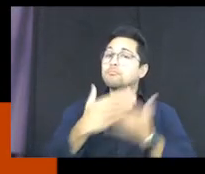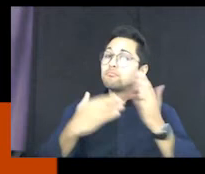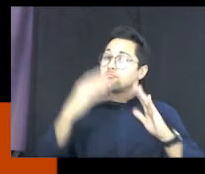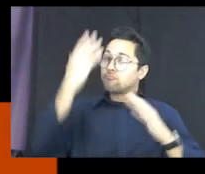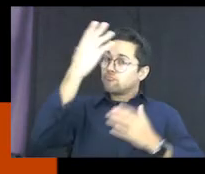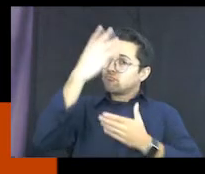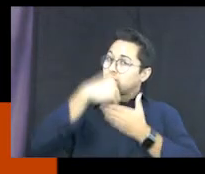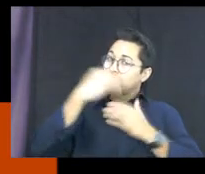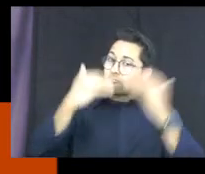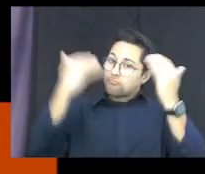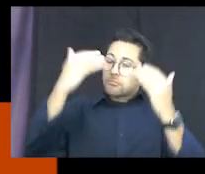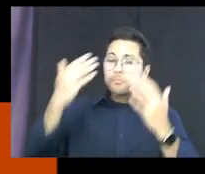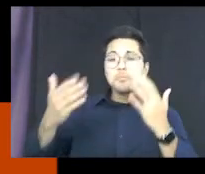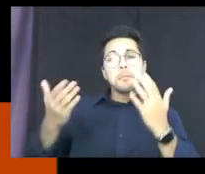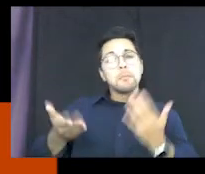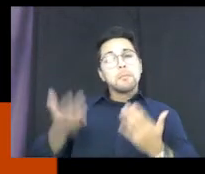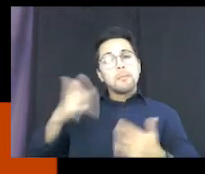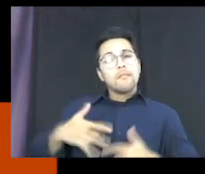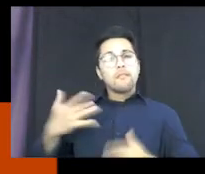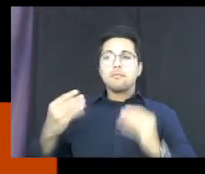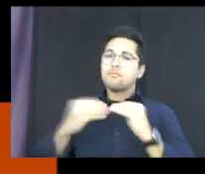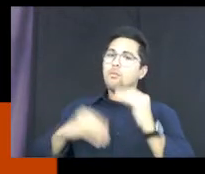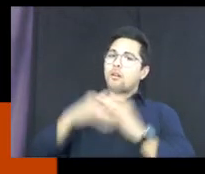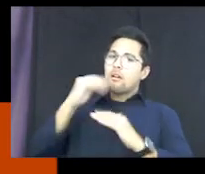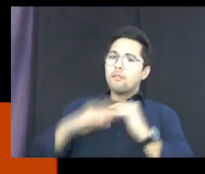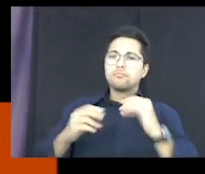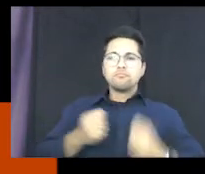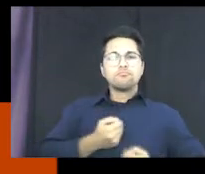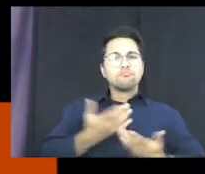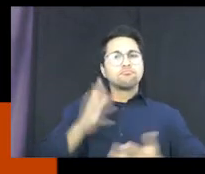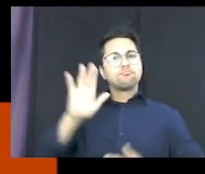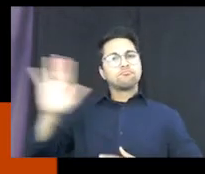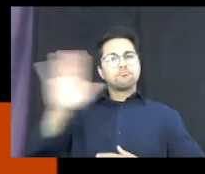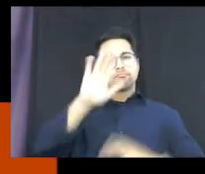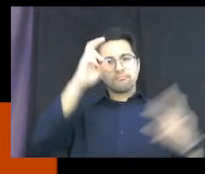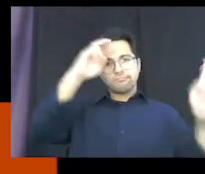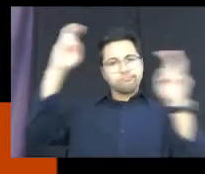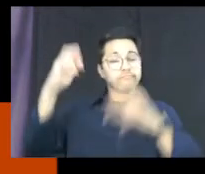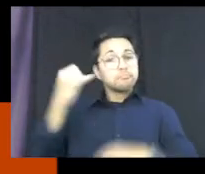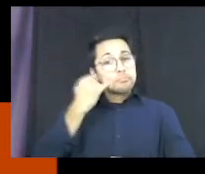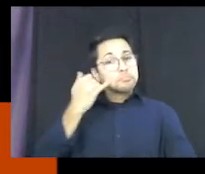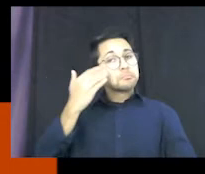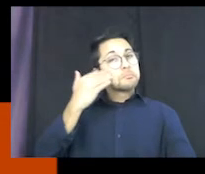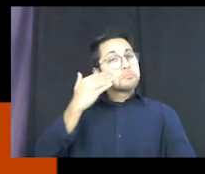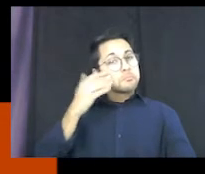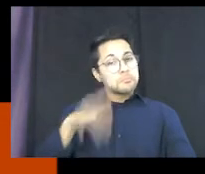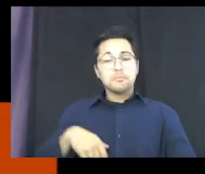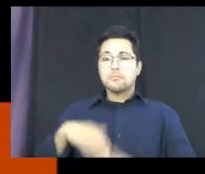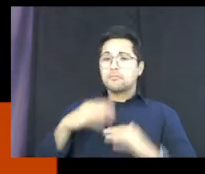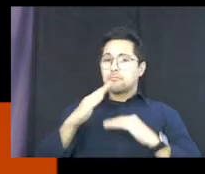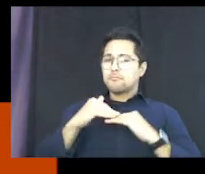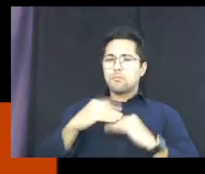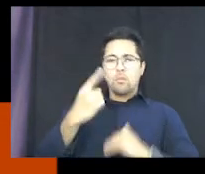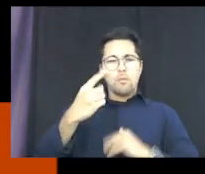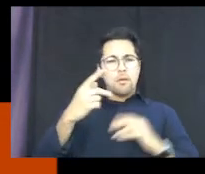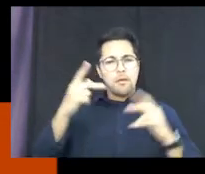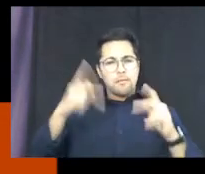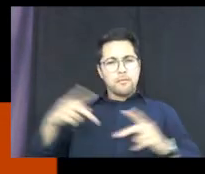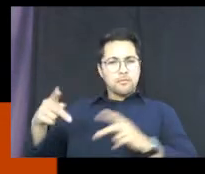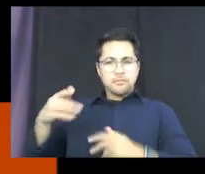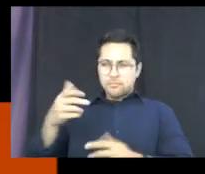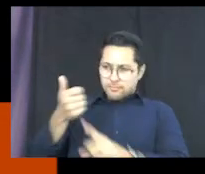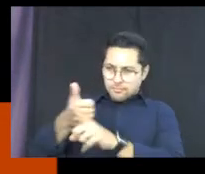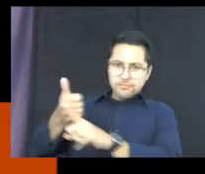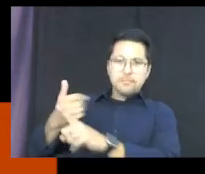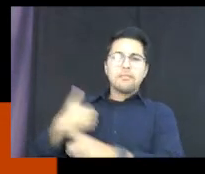adults may feel a greater level of comfort expressing their issues if they know that at least one facilitator has